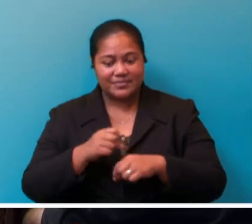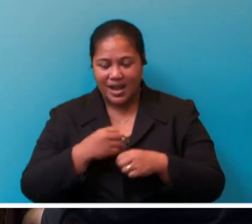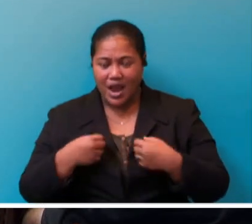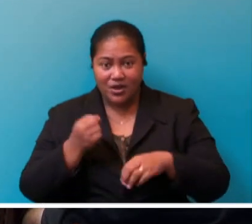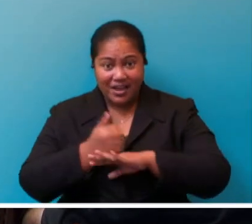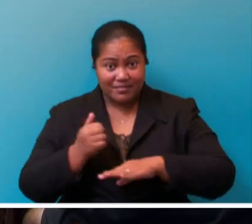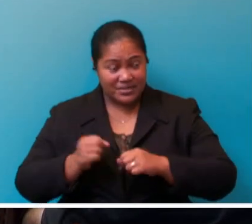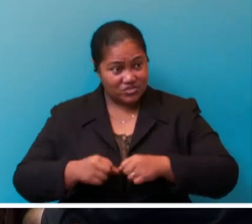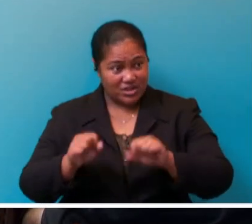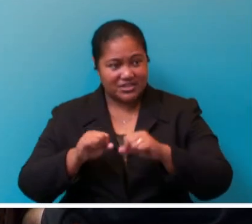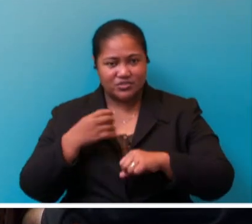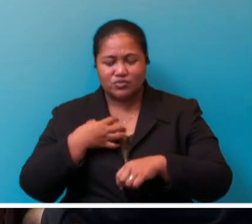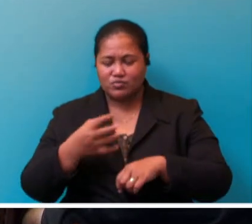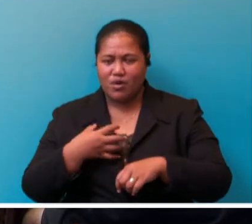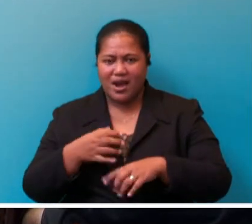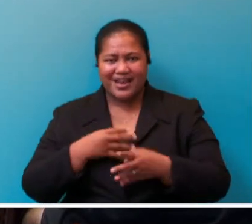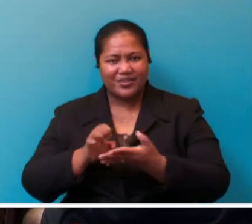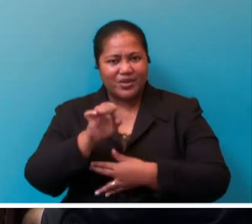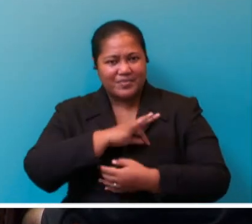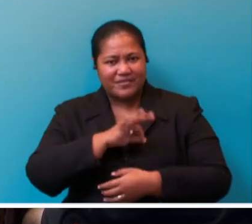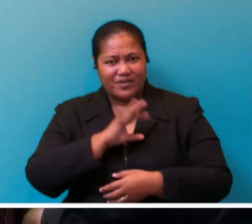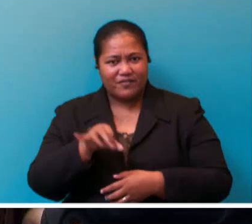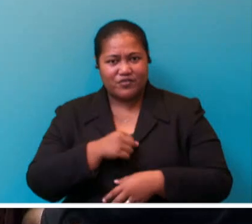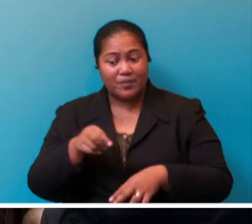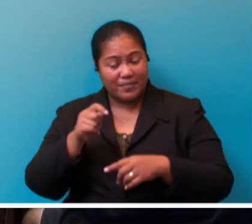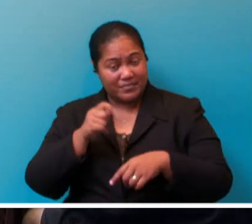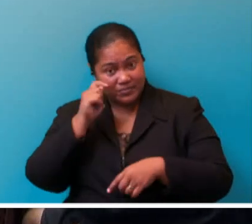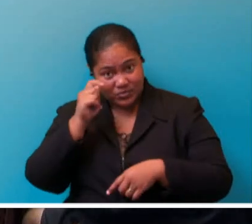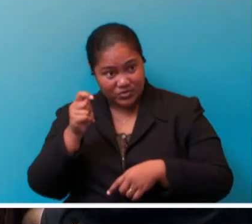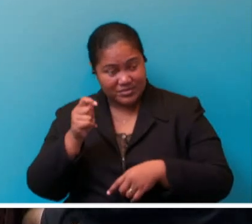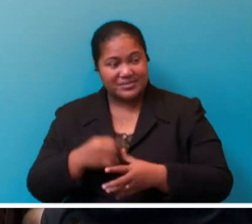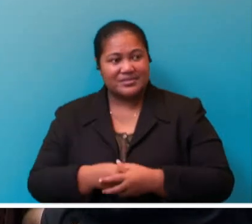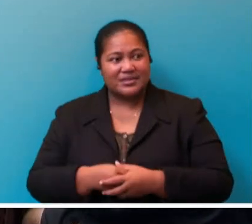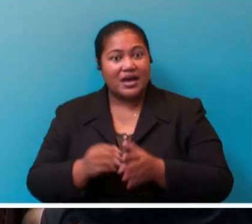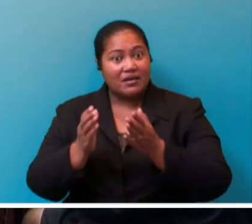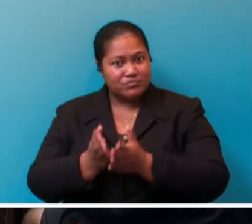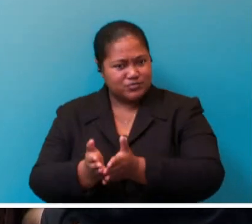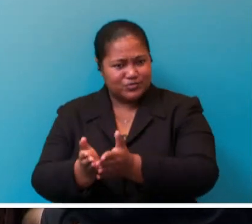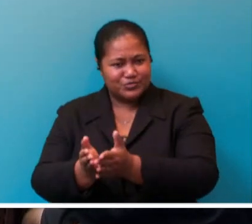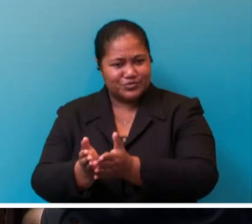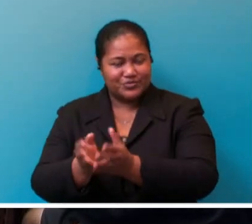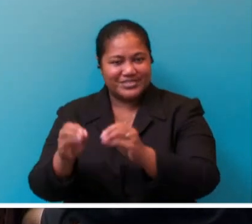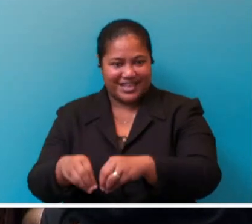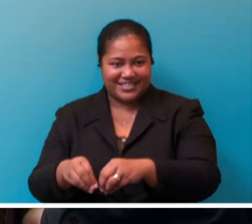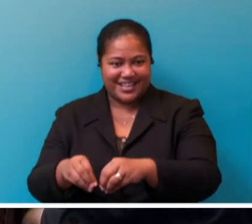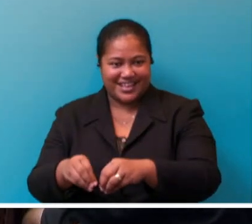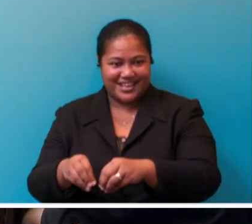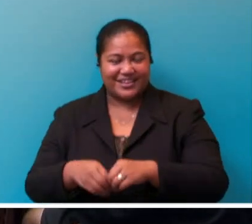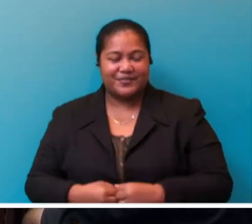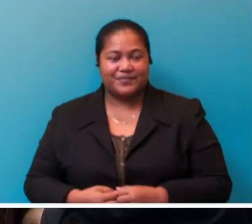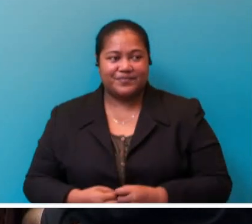to maximize economic benefits from Fiji's cruise tourism sector. Mr. Speaker, sir,